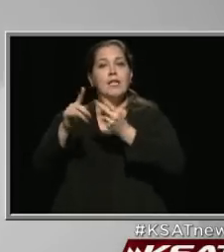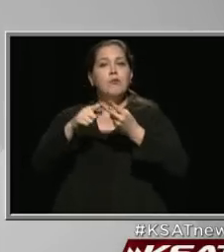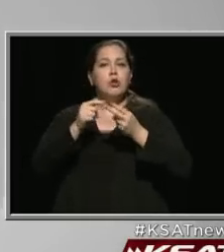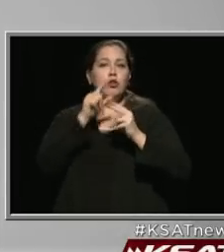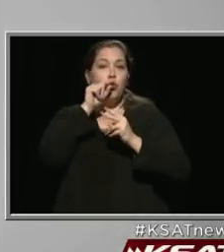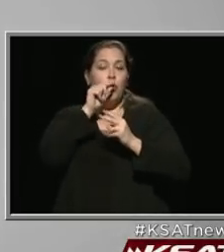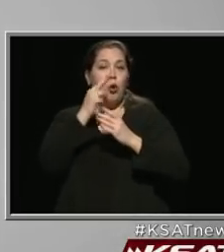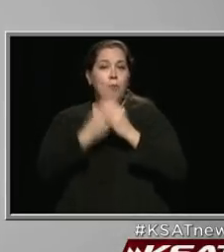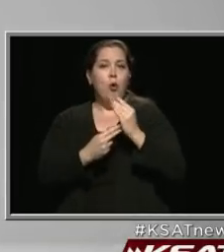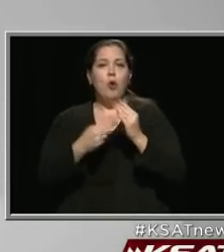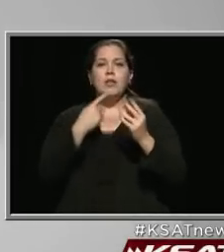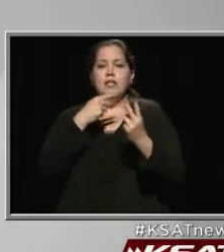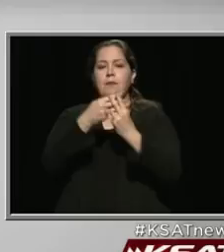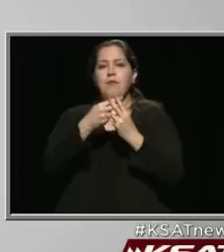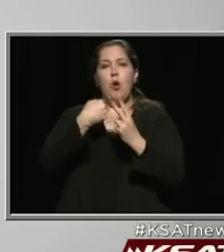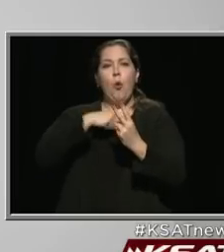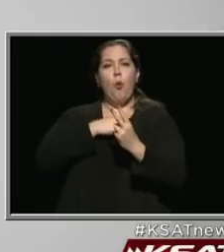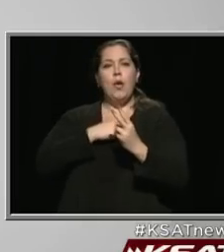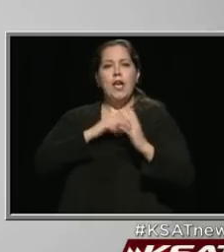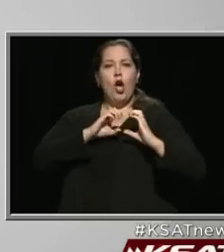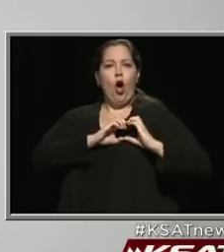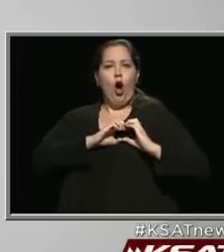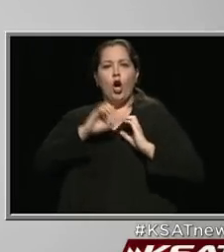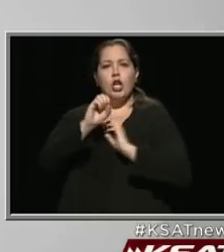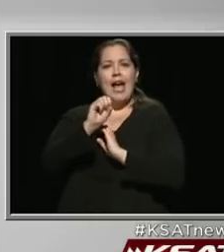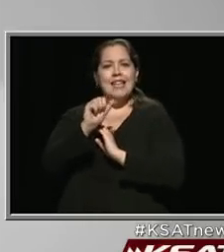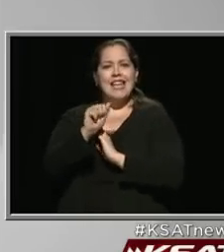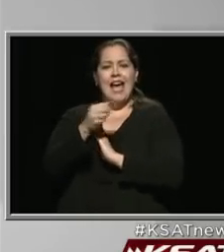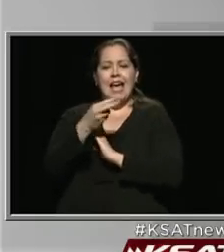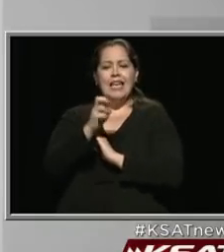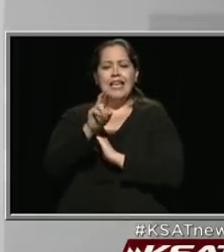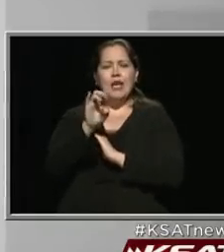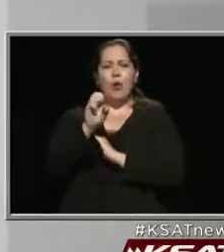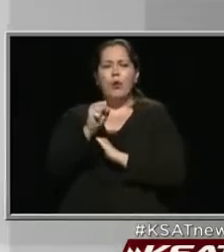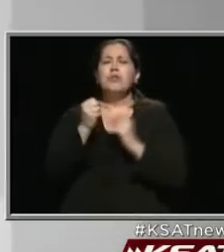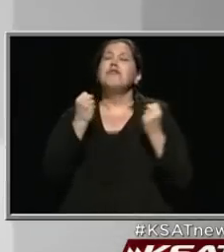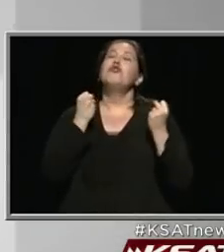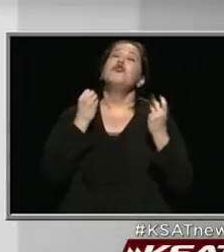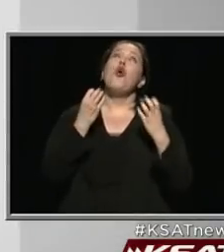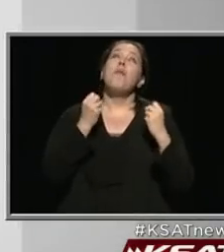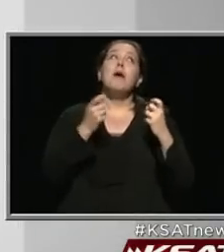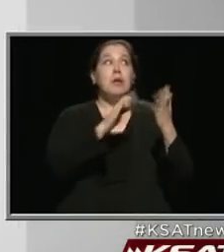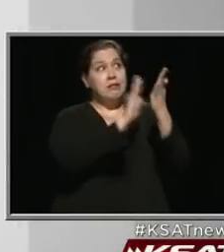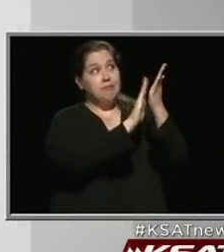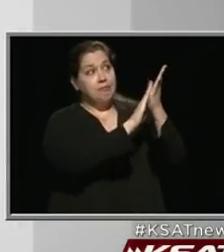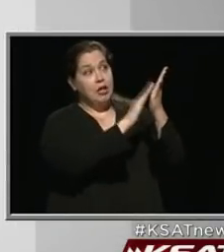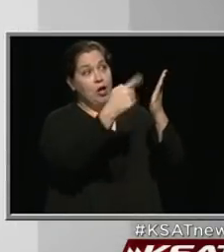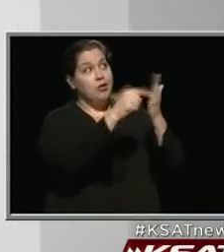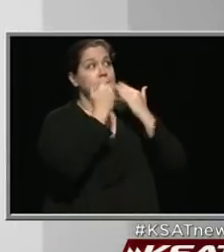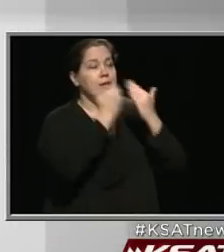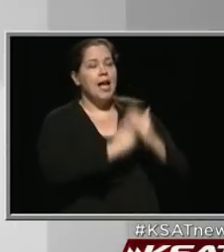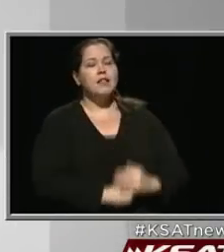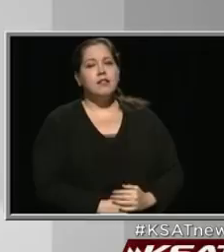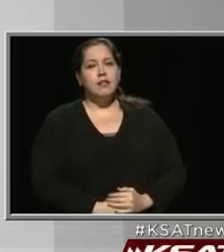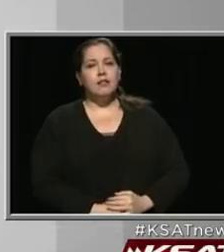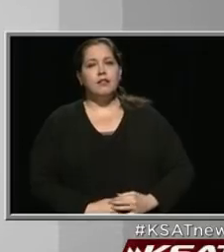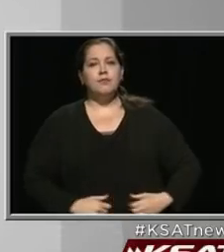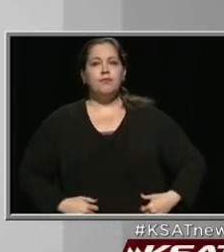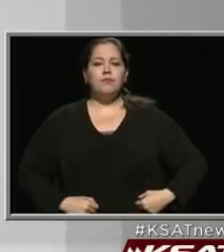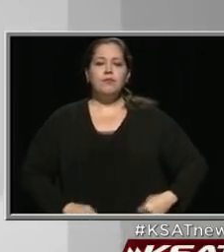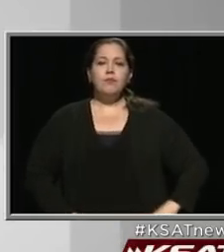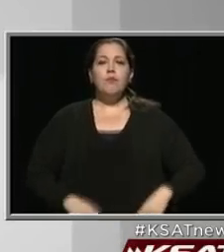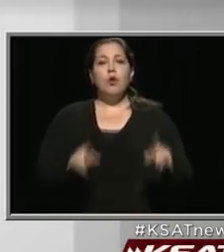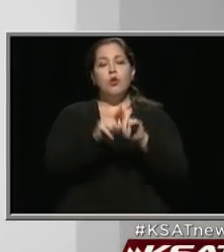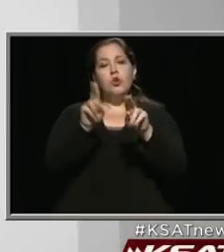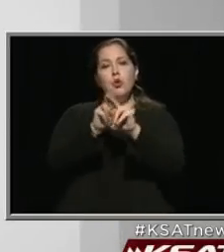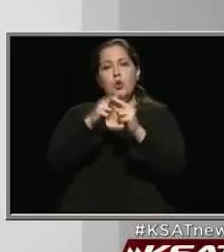both, and tag We Heart SA Heroes. There's so many out there, and we need to acknowledge them and give them thanks. Also, when you do that, use